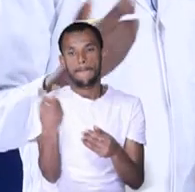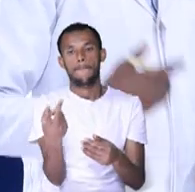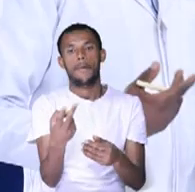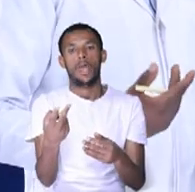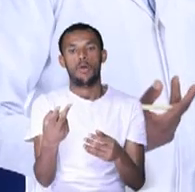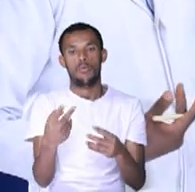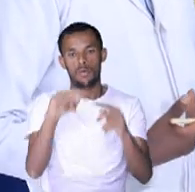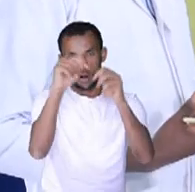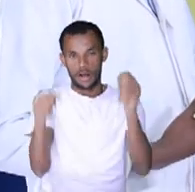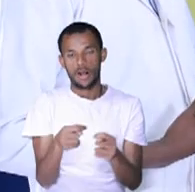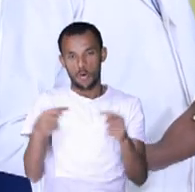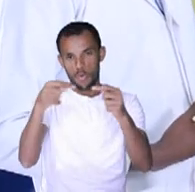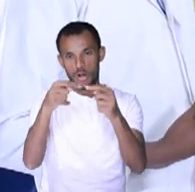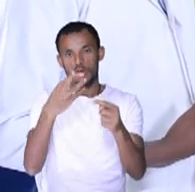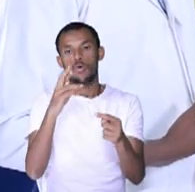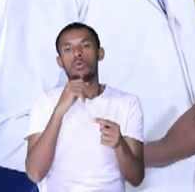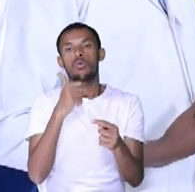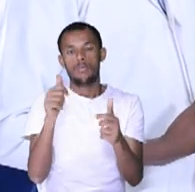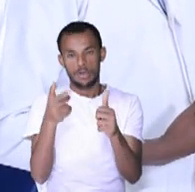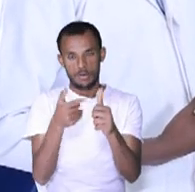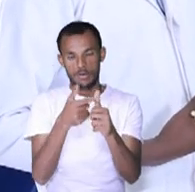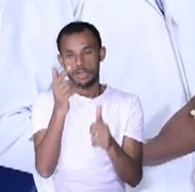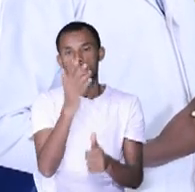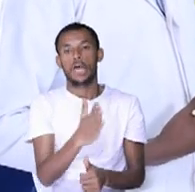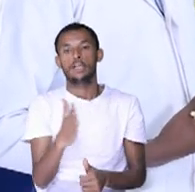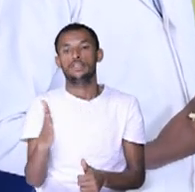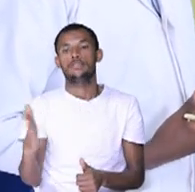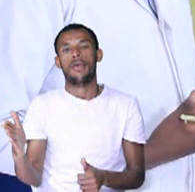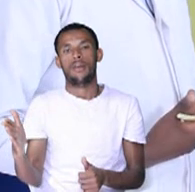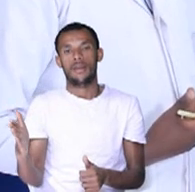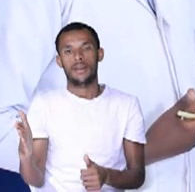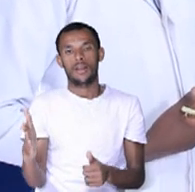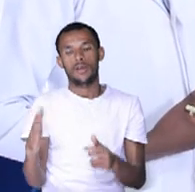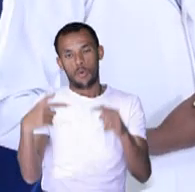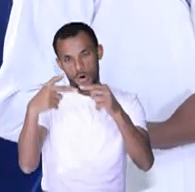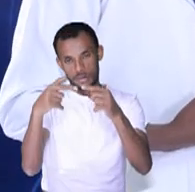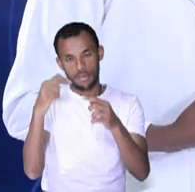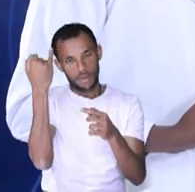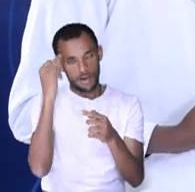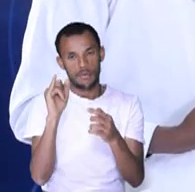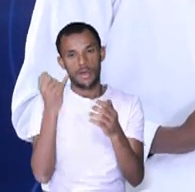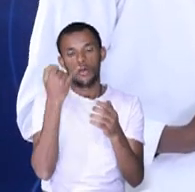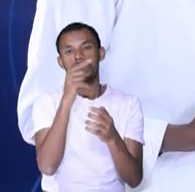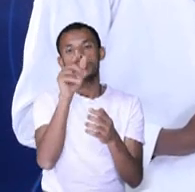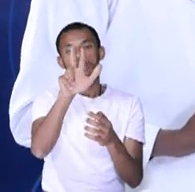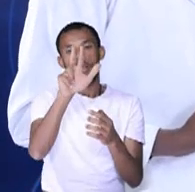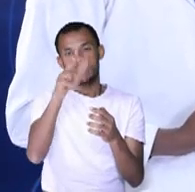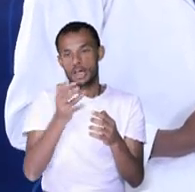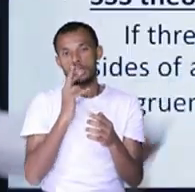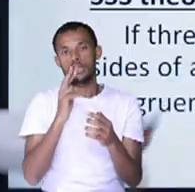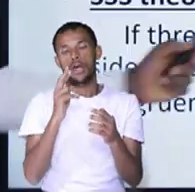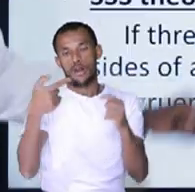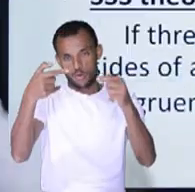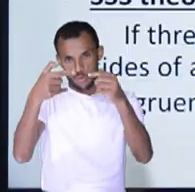are congruent or not. The first one is side-side congruency theorem. If 3 sides of one triangle are congruent